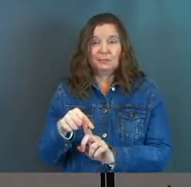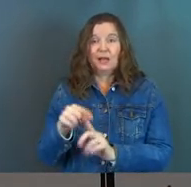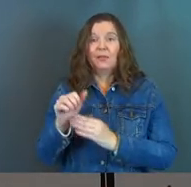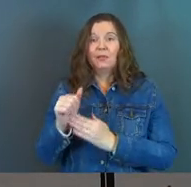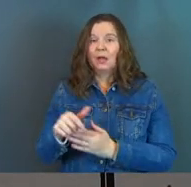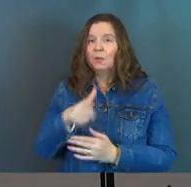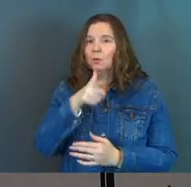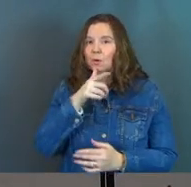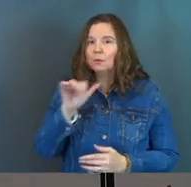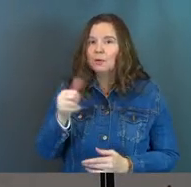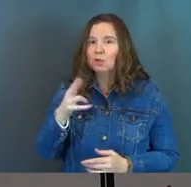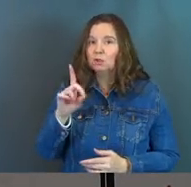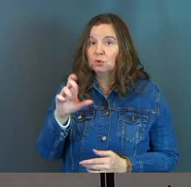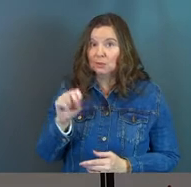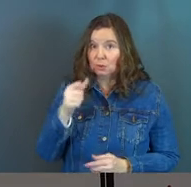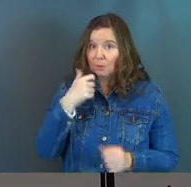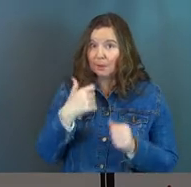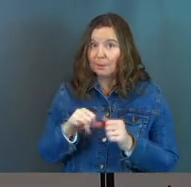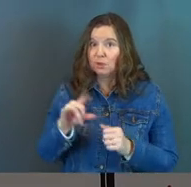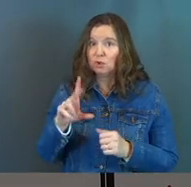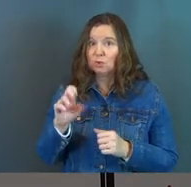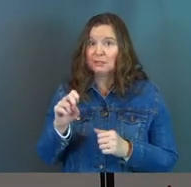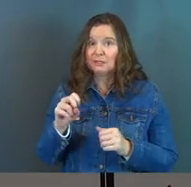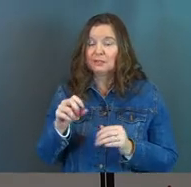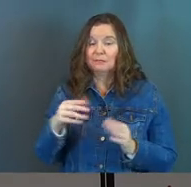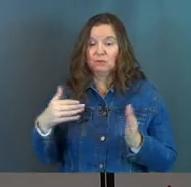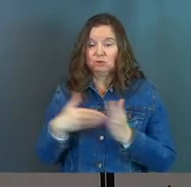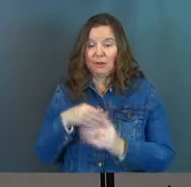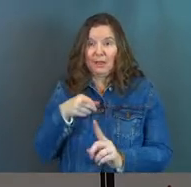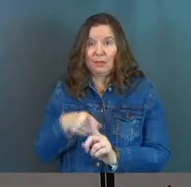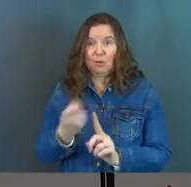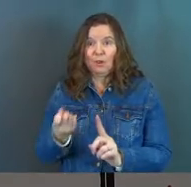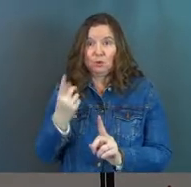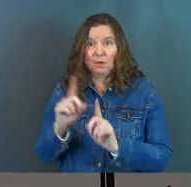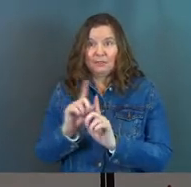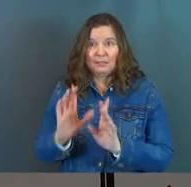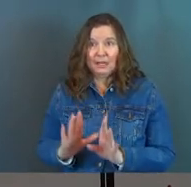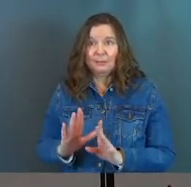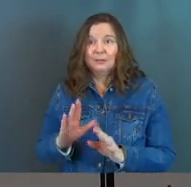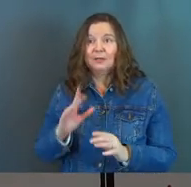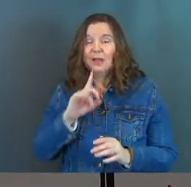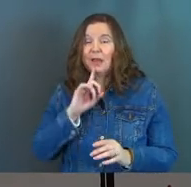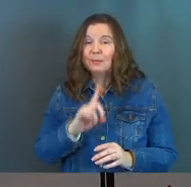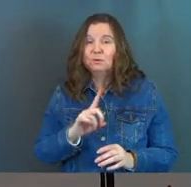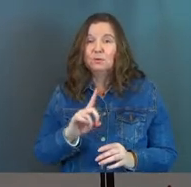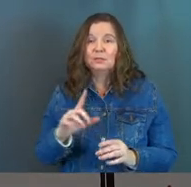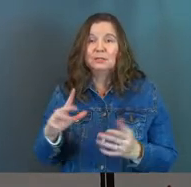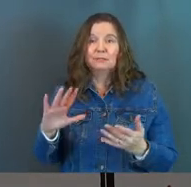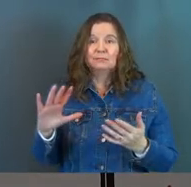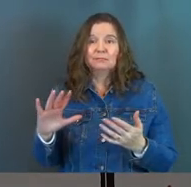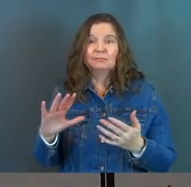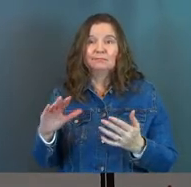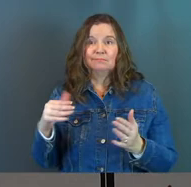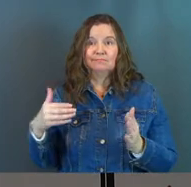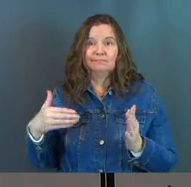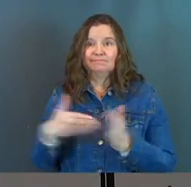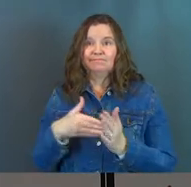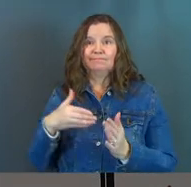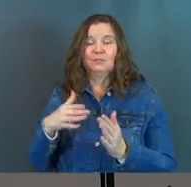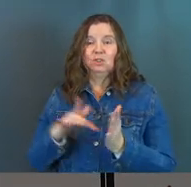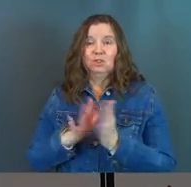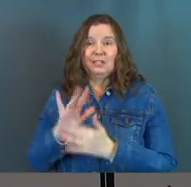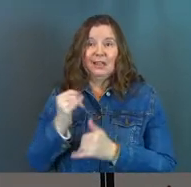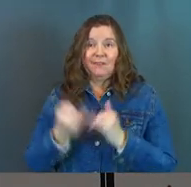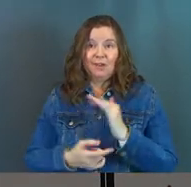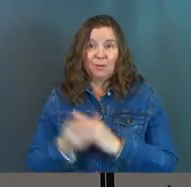there by who? By Judas. You remember that. Judas is betraying him. One of the 12 disciples absolutely betrays Jesus in the final